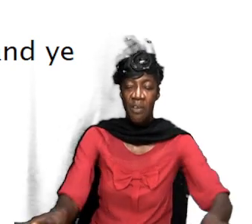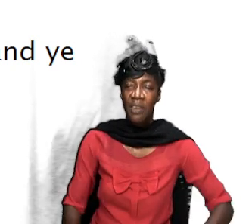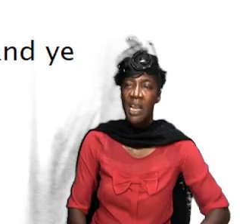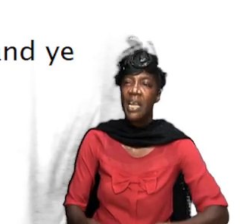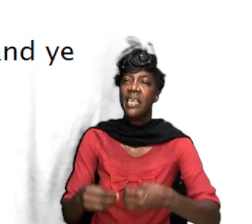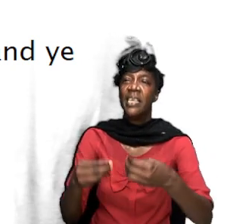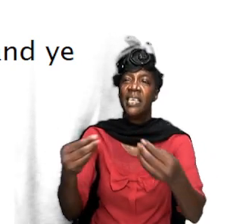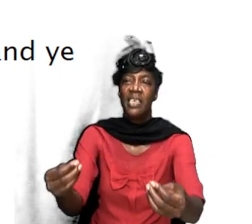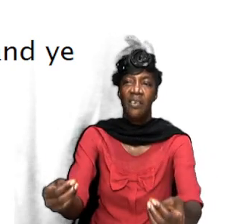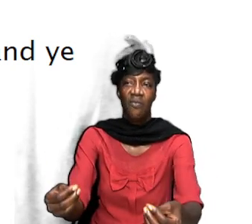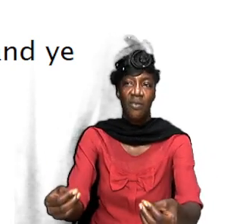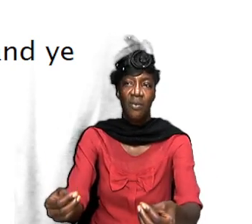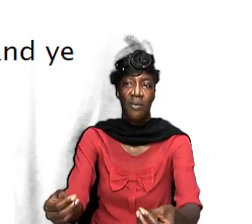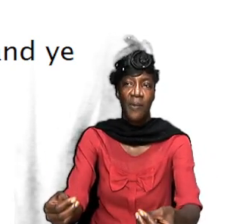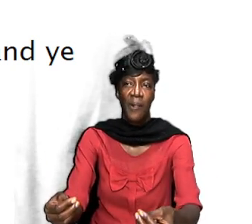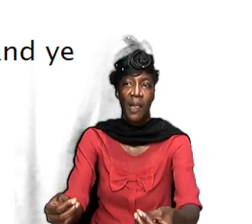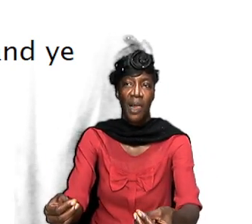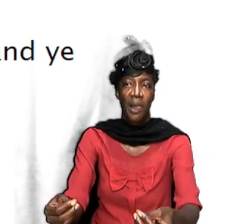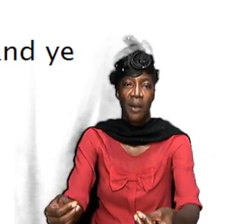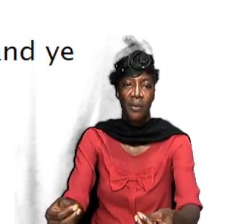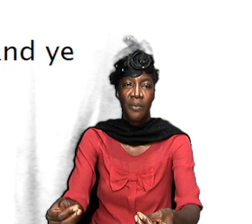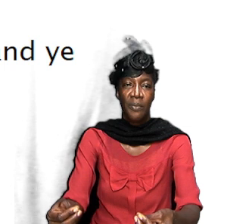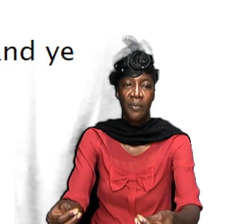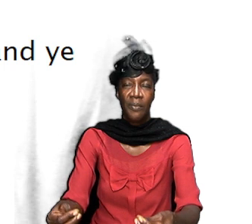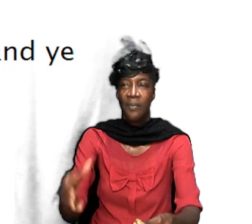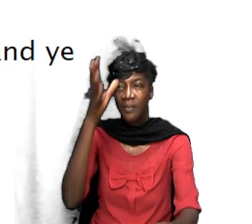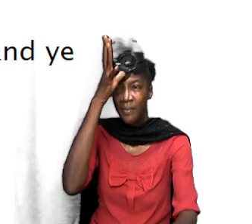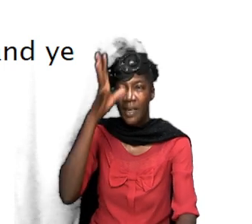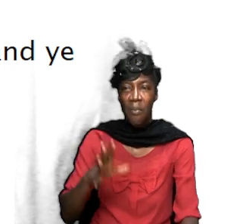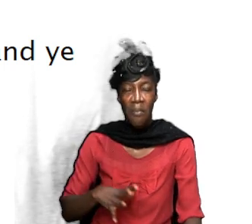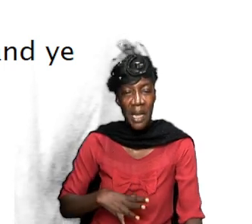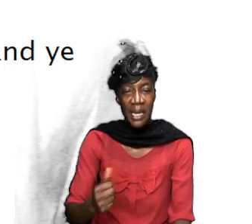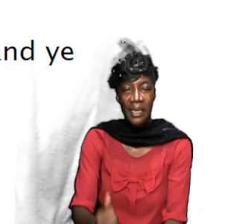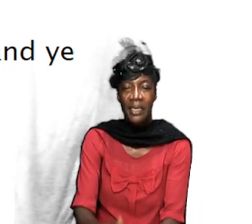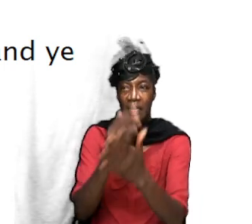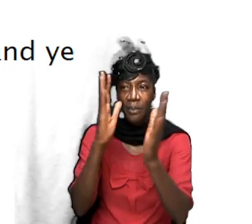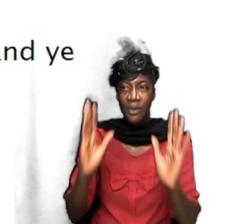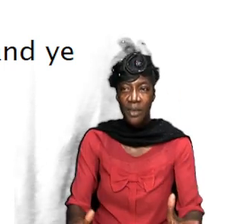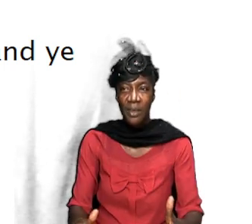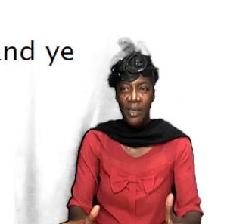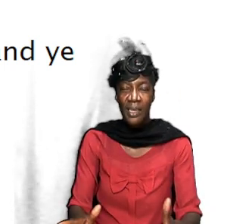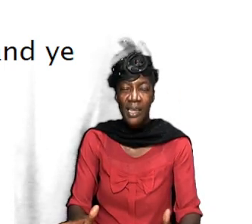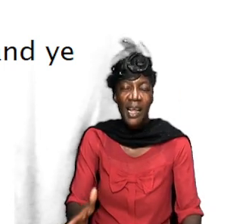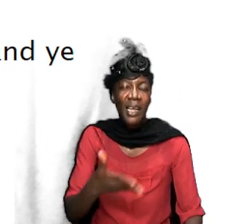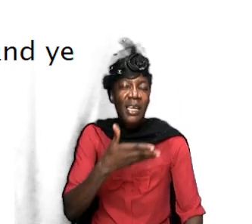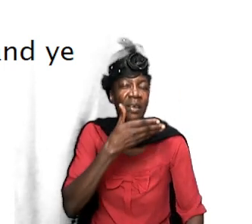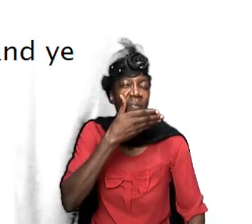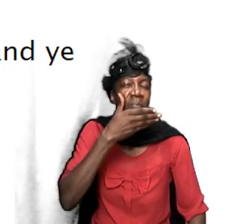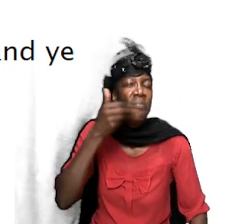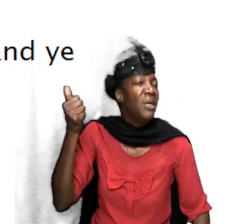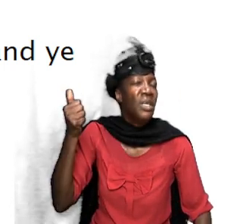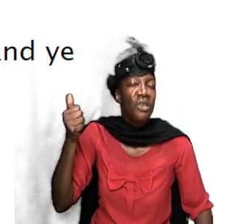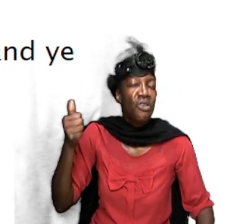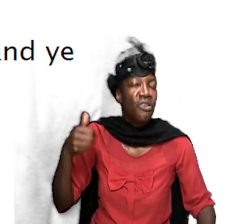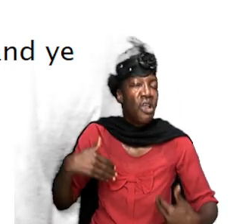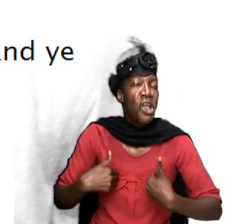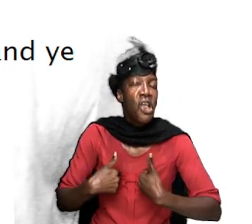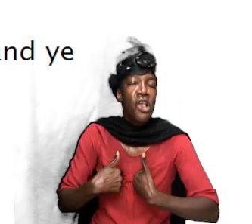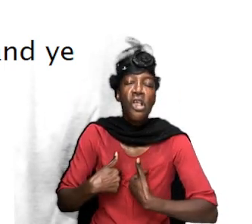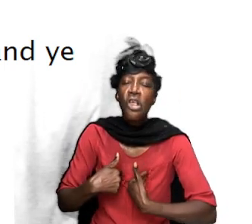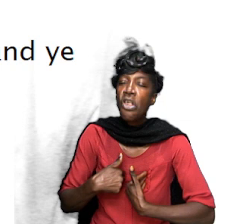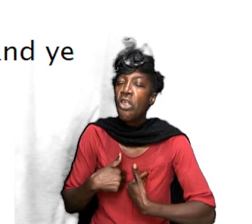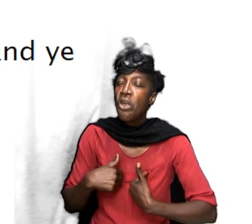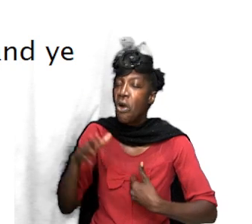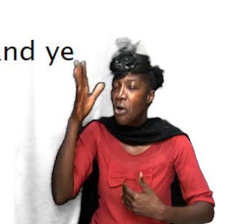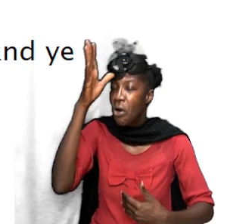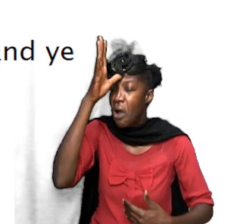servants. He will take your men servants, your maid servants, and your goodliest young men and